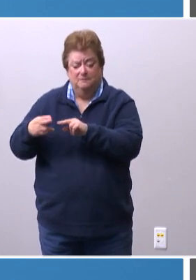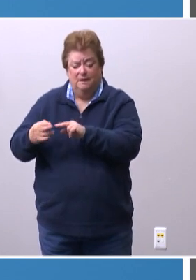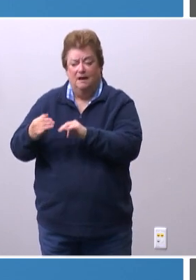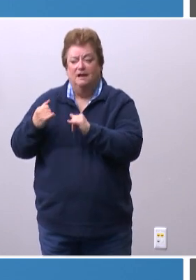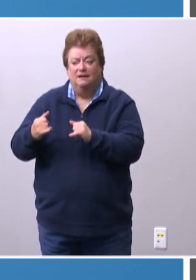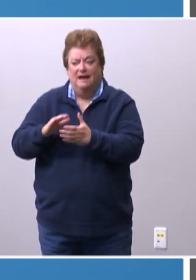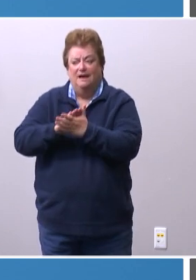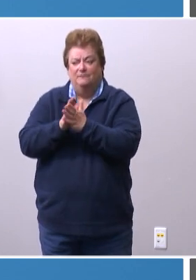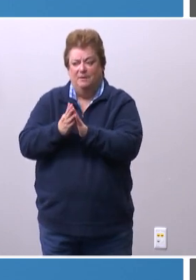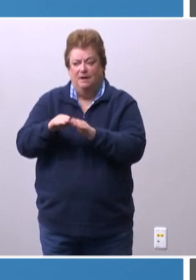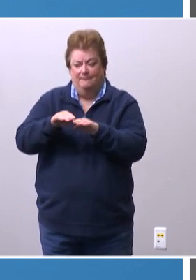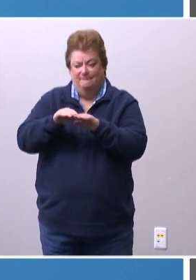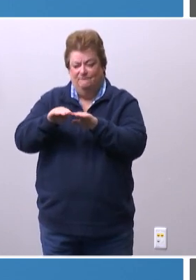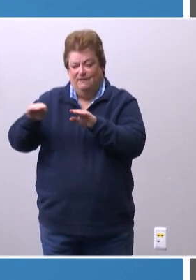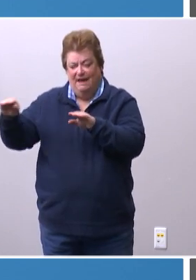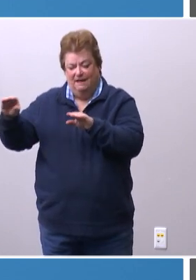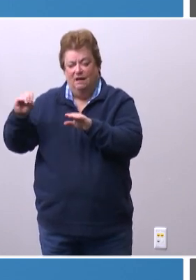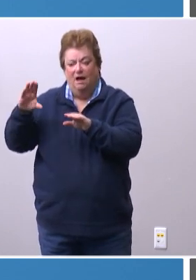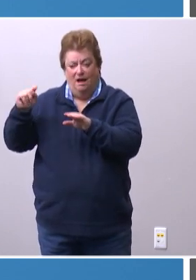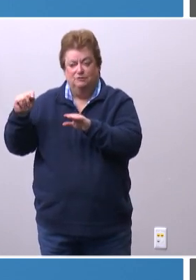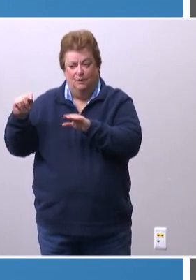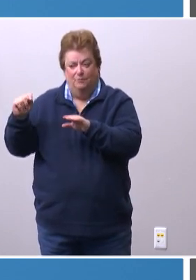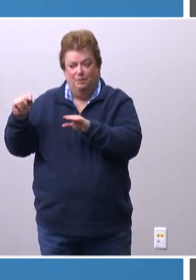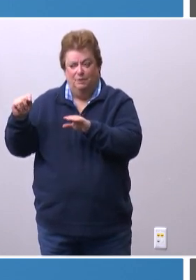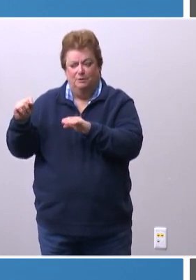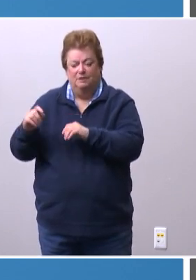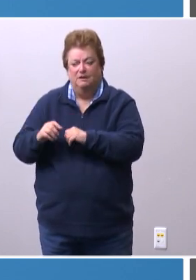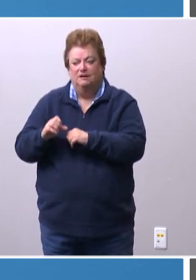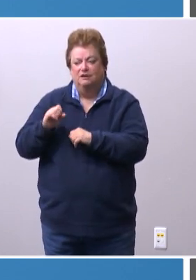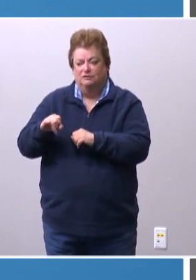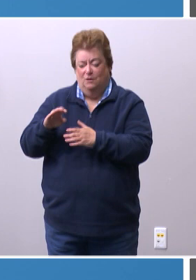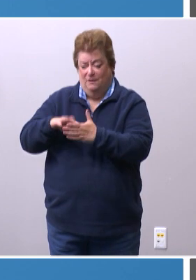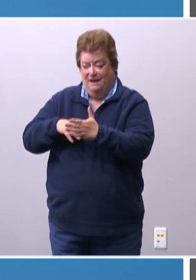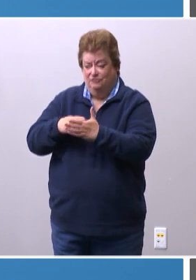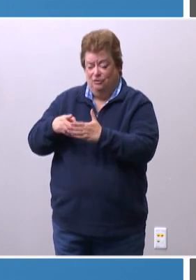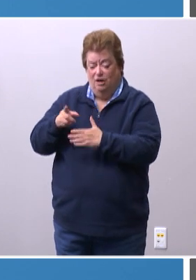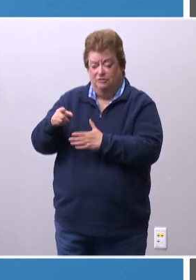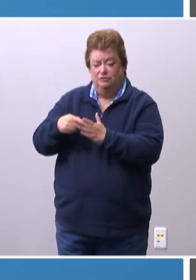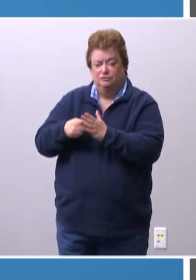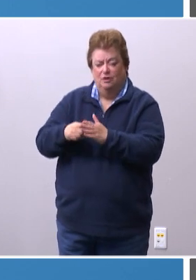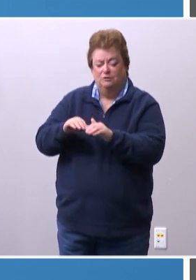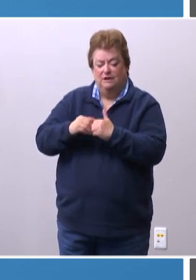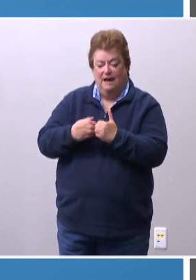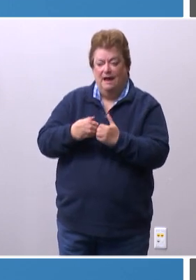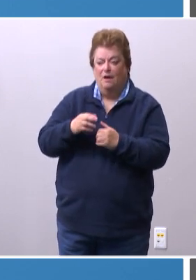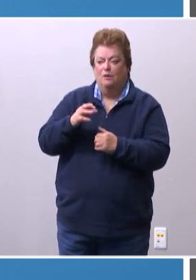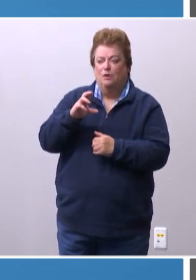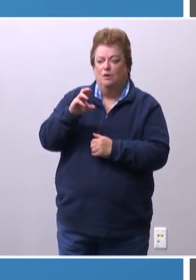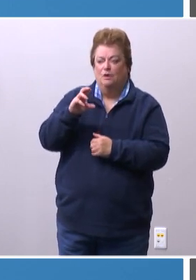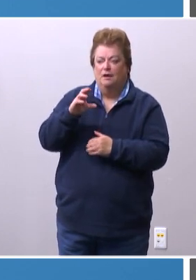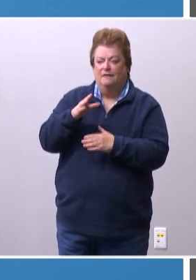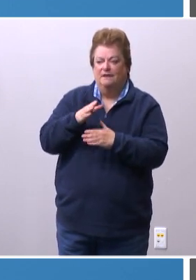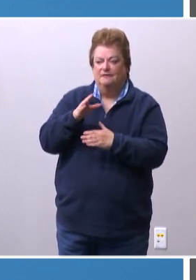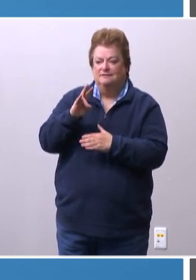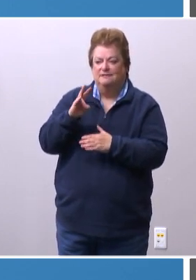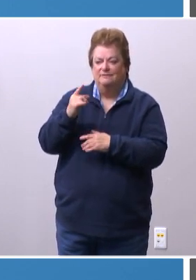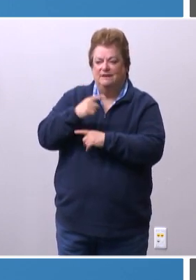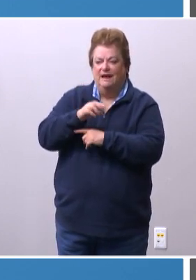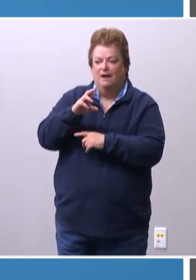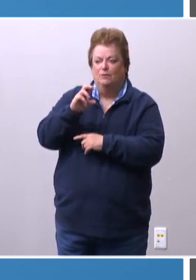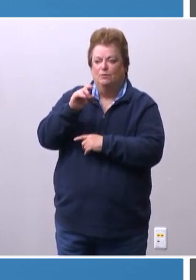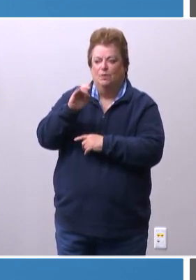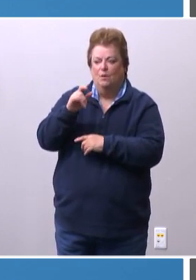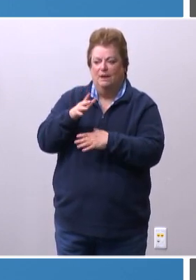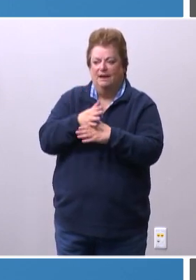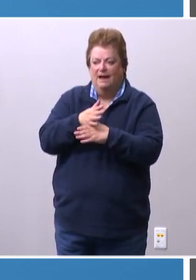flattened in October. This chart shows how the 7-day rolling average of new cases has leveled off at about 80 cases